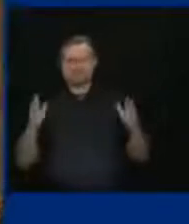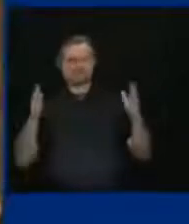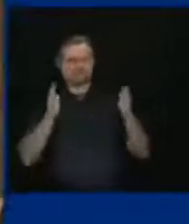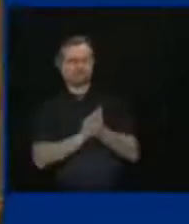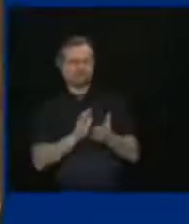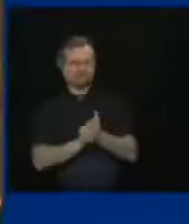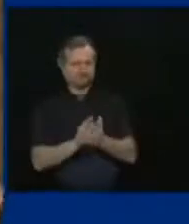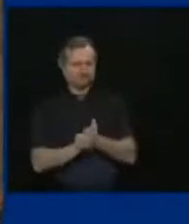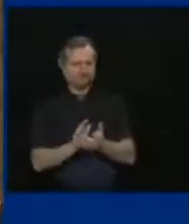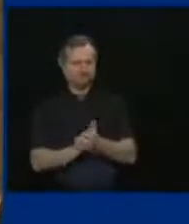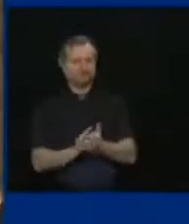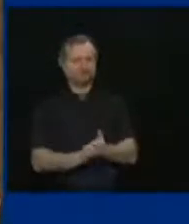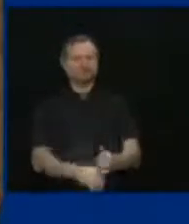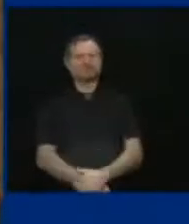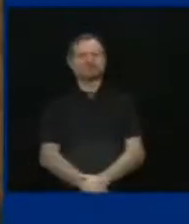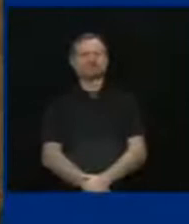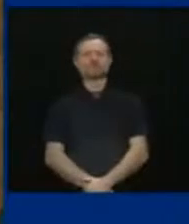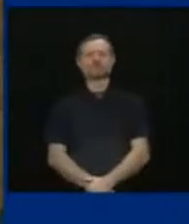He's the best.